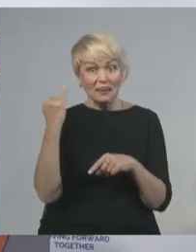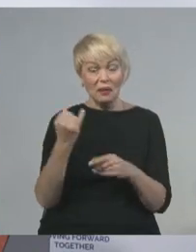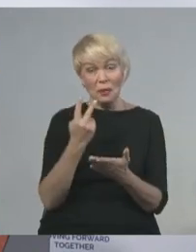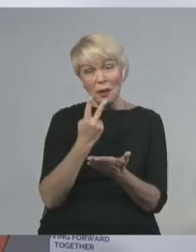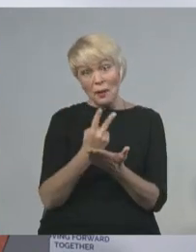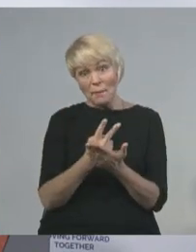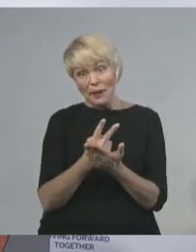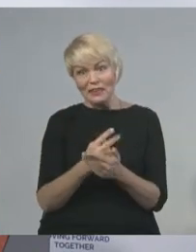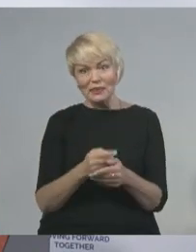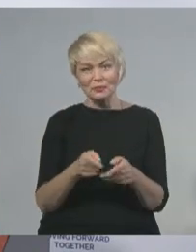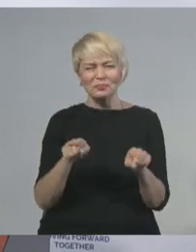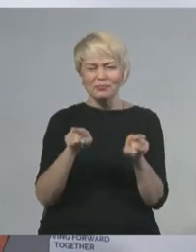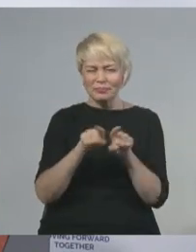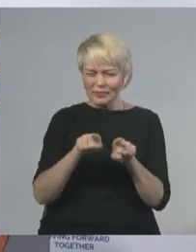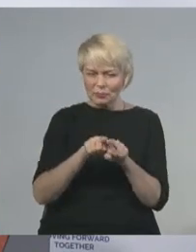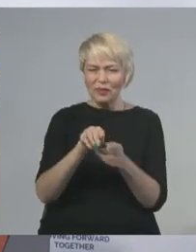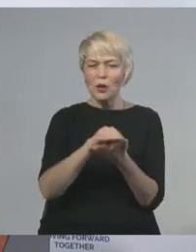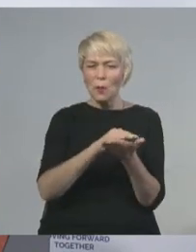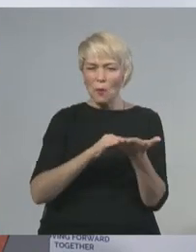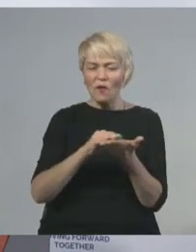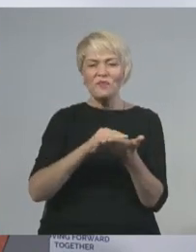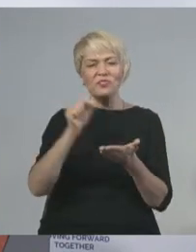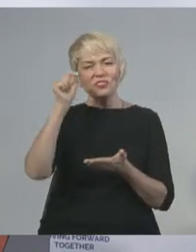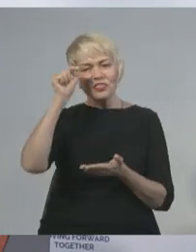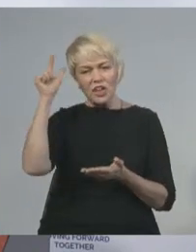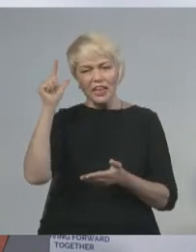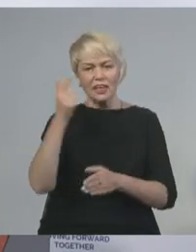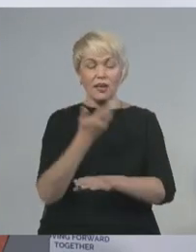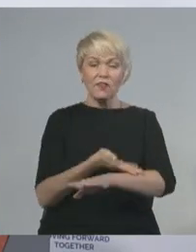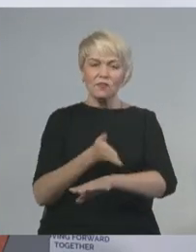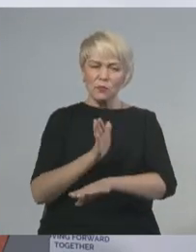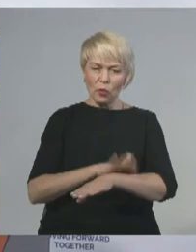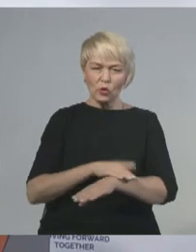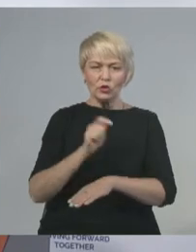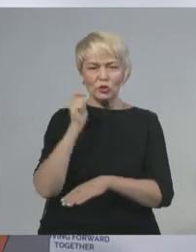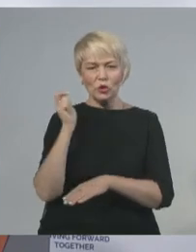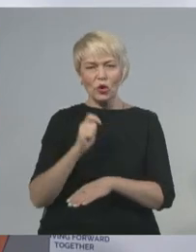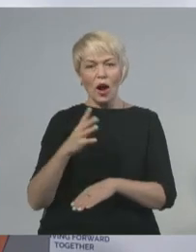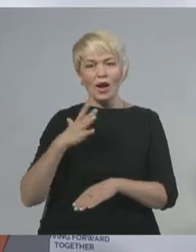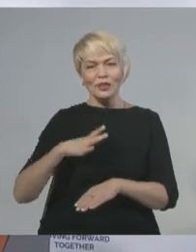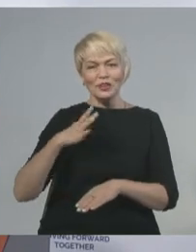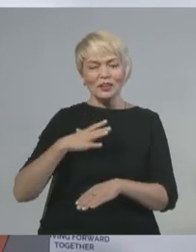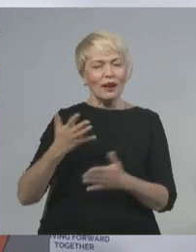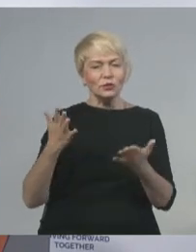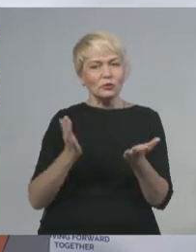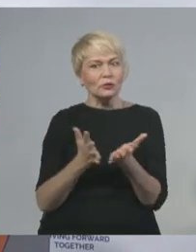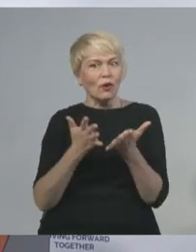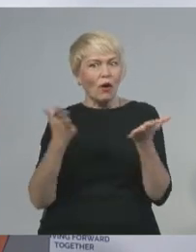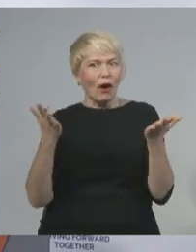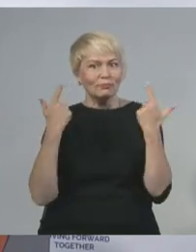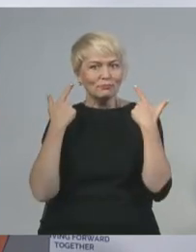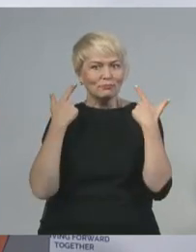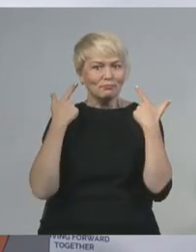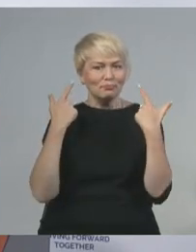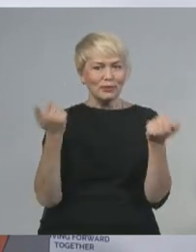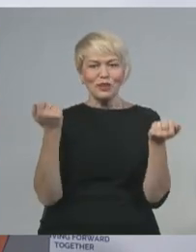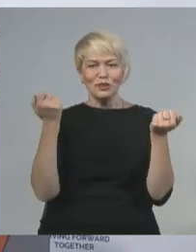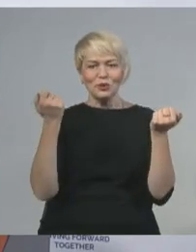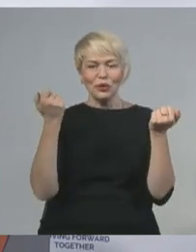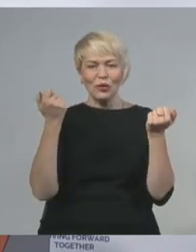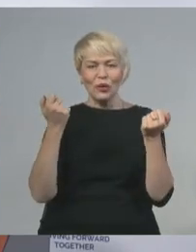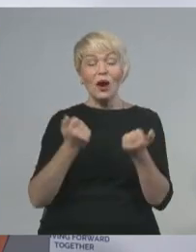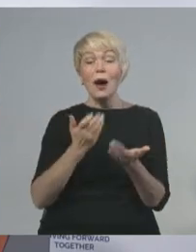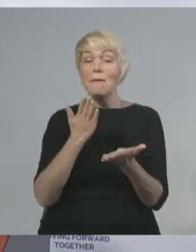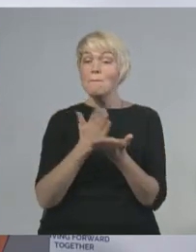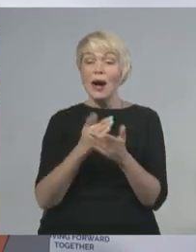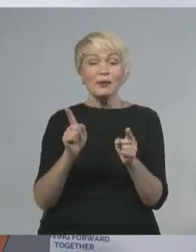ukraine well i would i would have expected something more tricky and more creative from them but let us